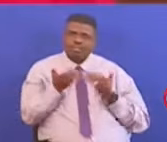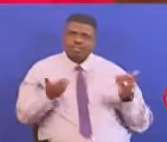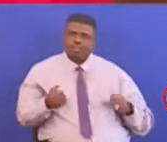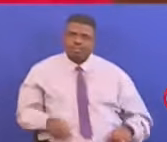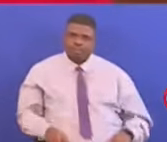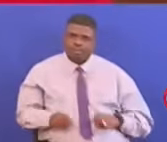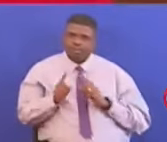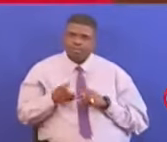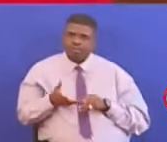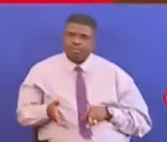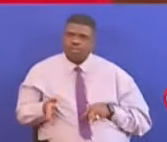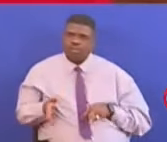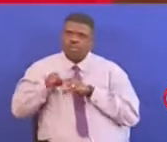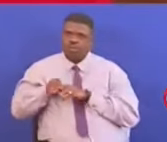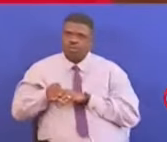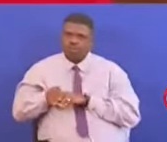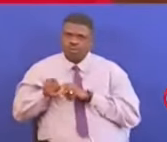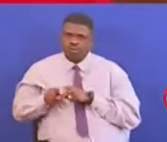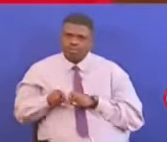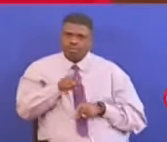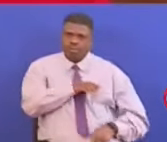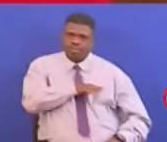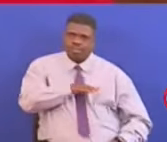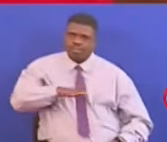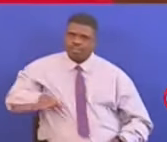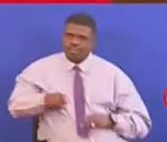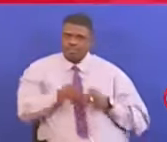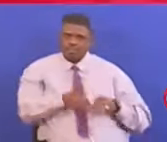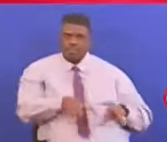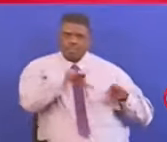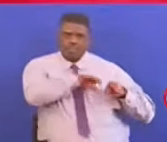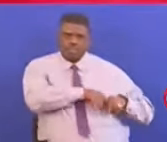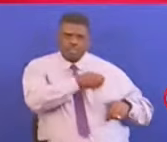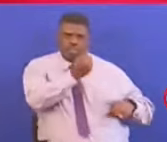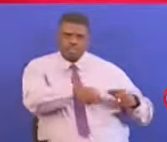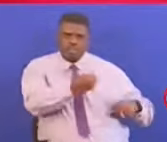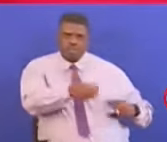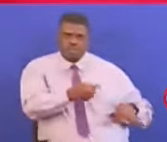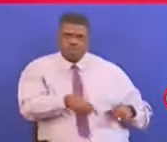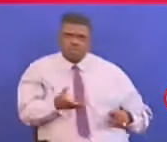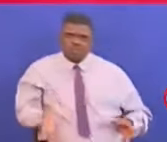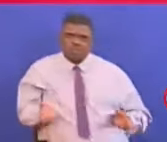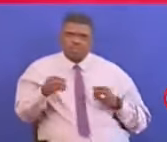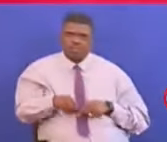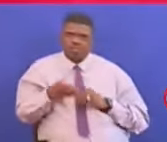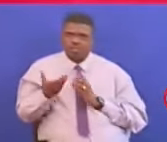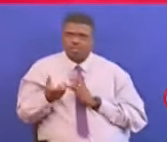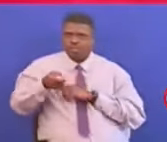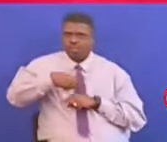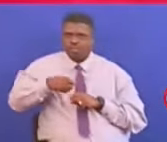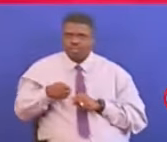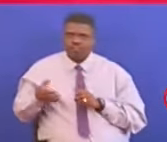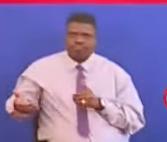have harmonized regulatory environment, harmonized policies, which brings the connectivity between